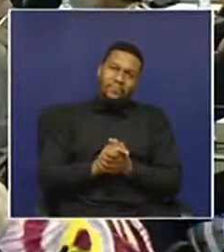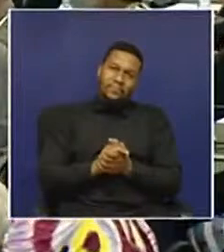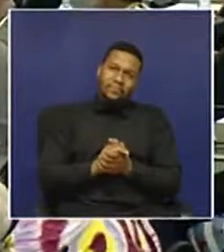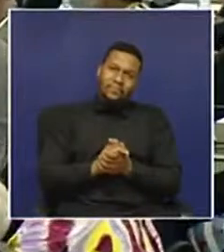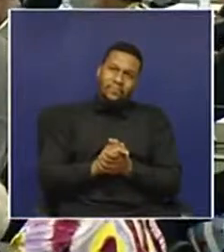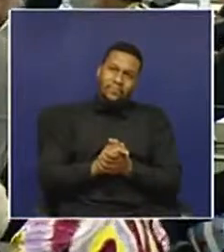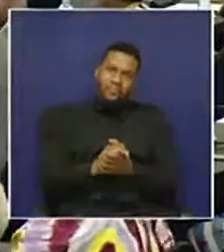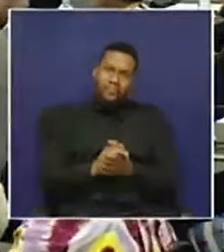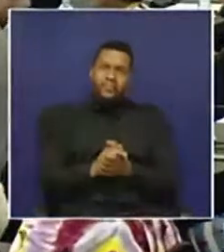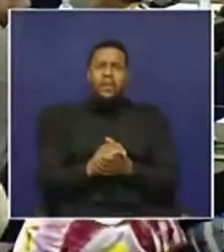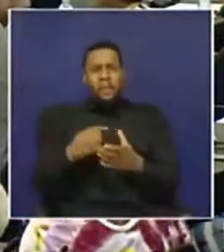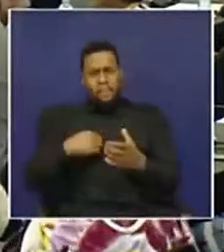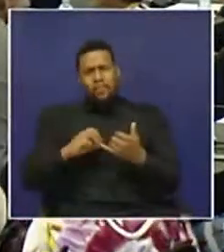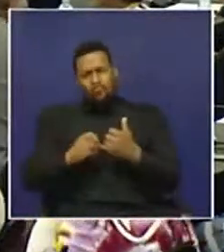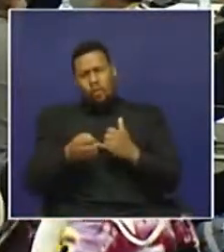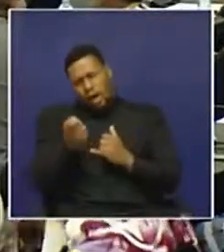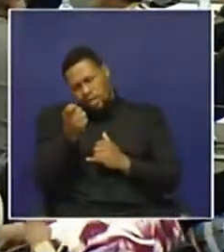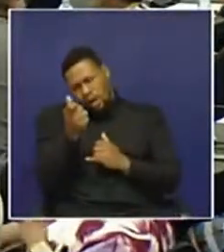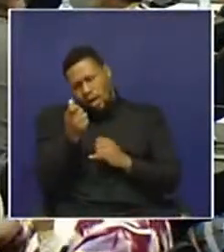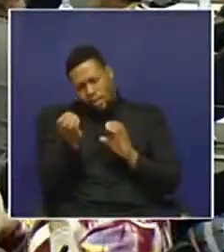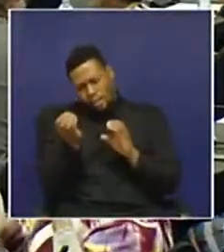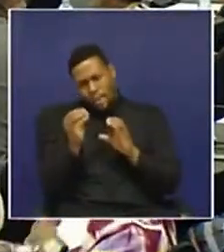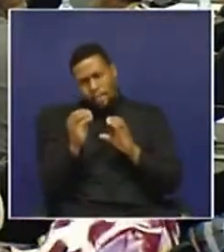kodwa ndiyabahoya.